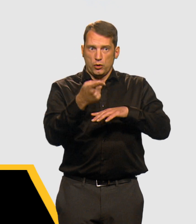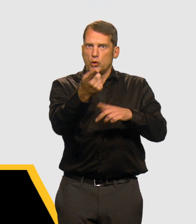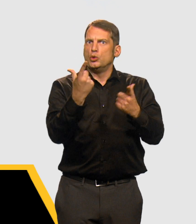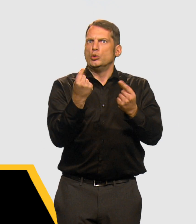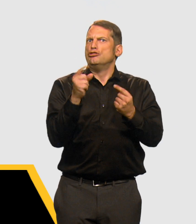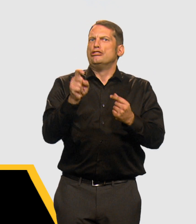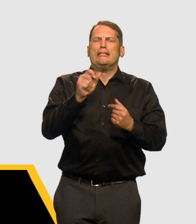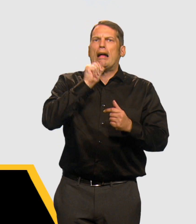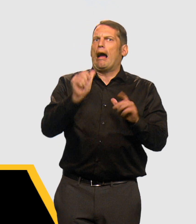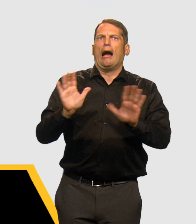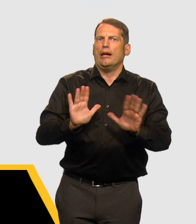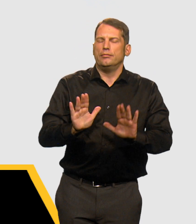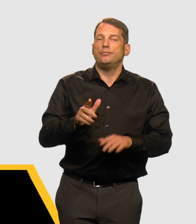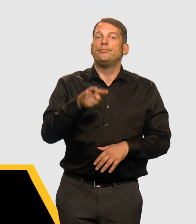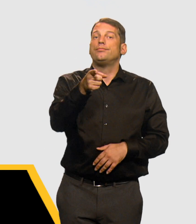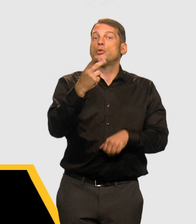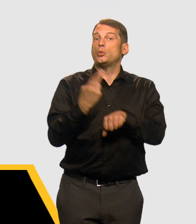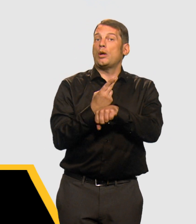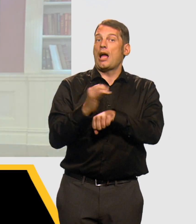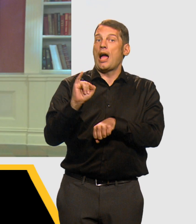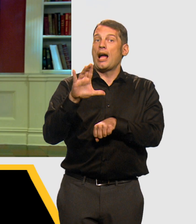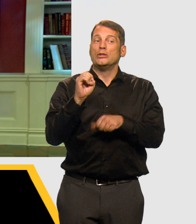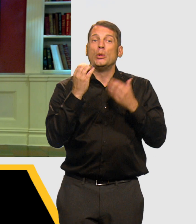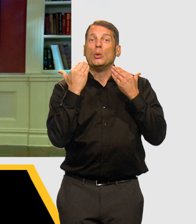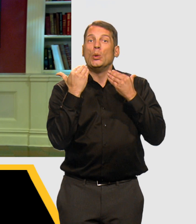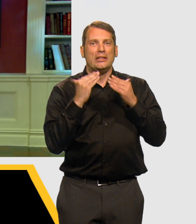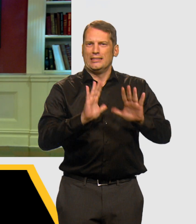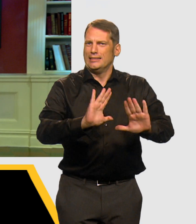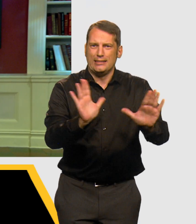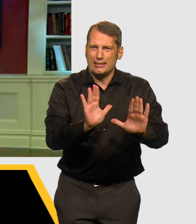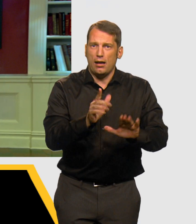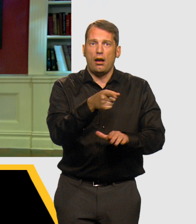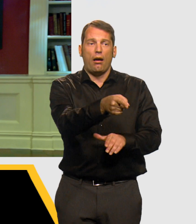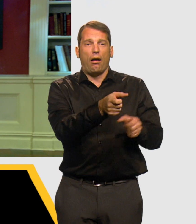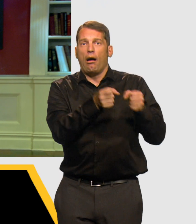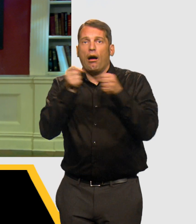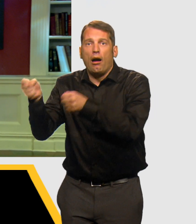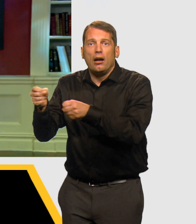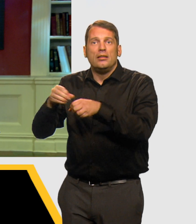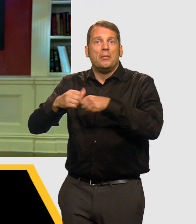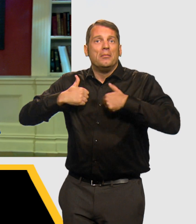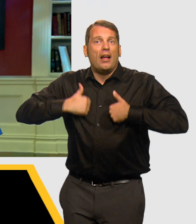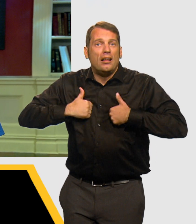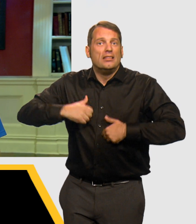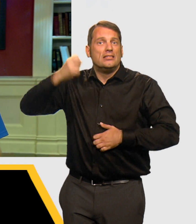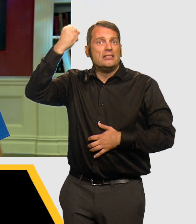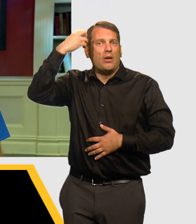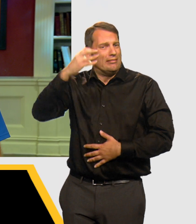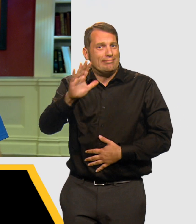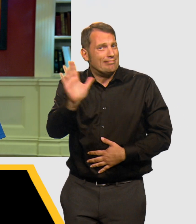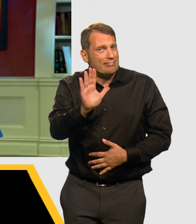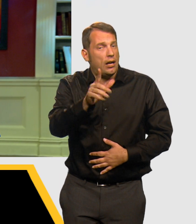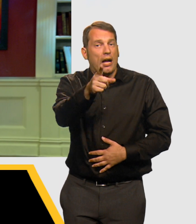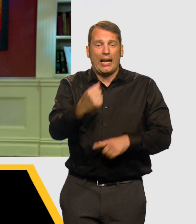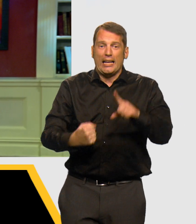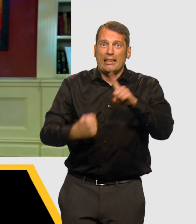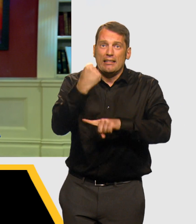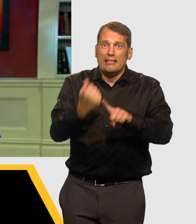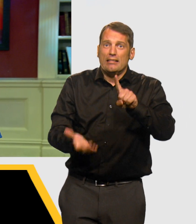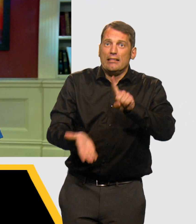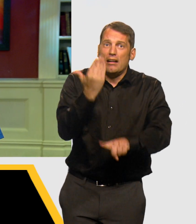How not to respond to an opioid overdose. Do not use ice to cool someone down or put the person in the bath or